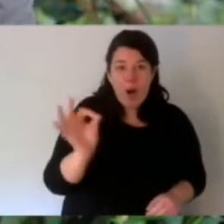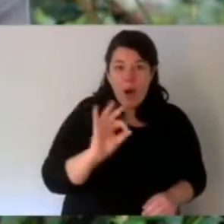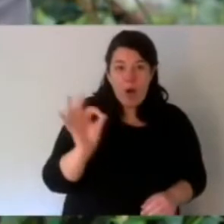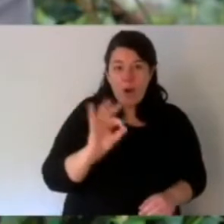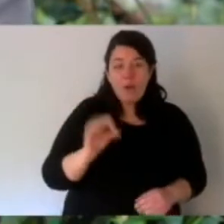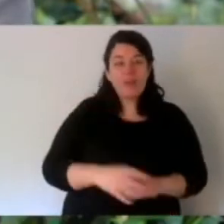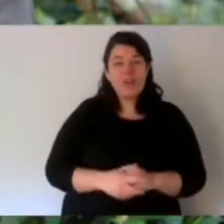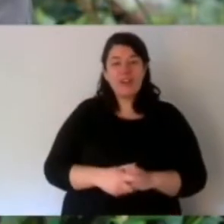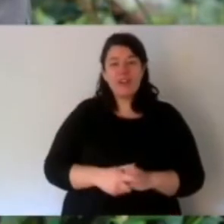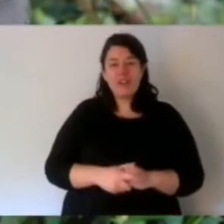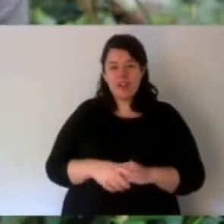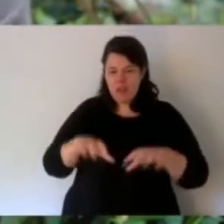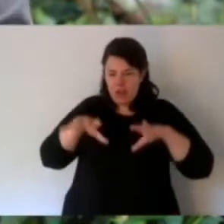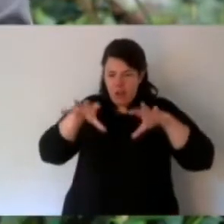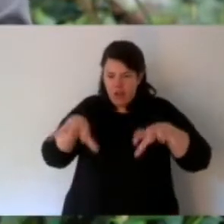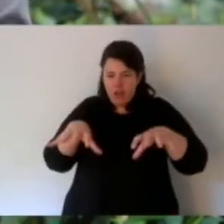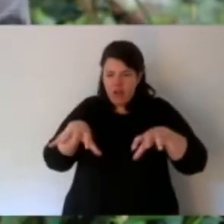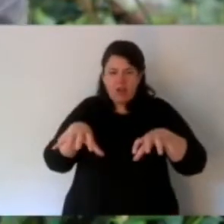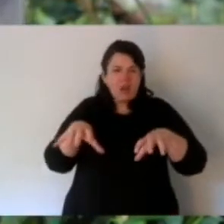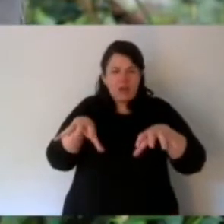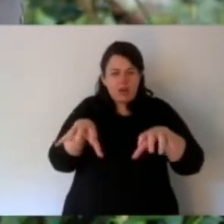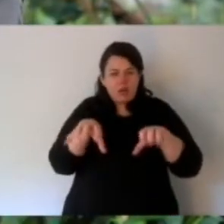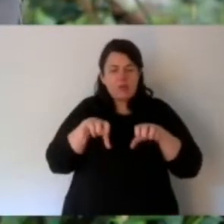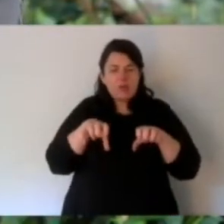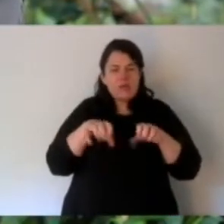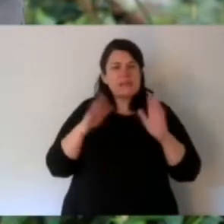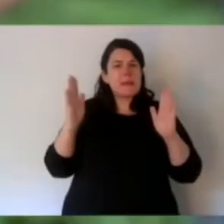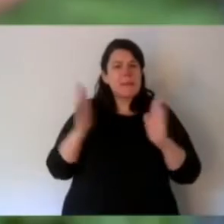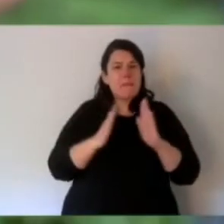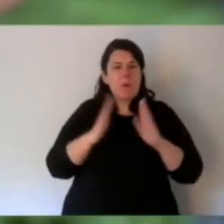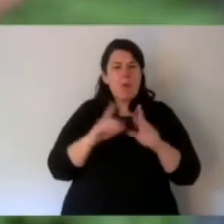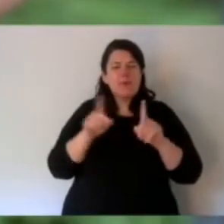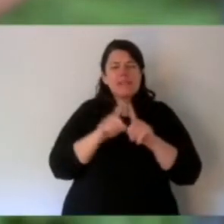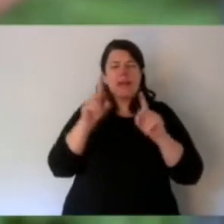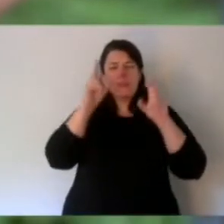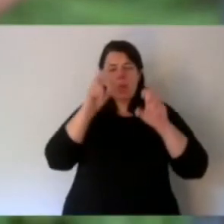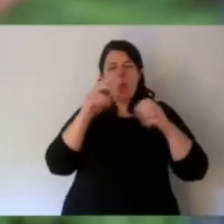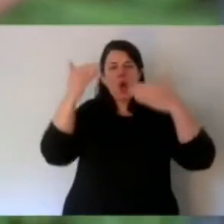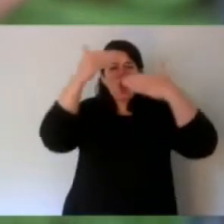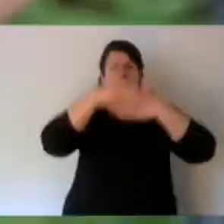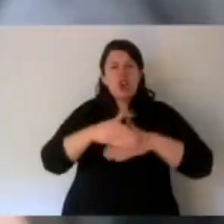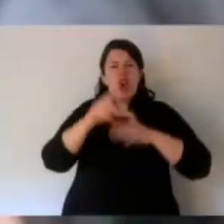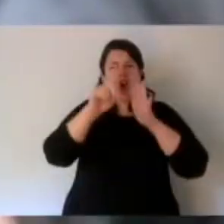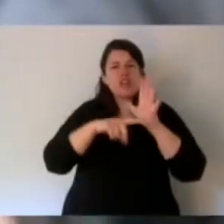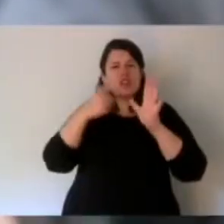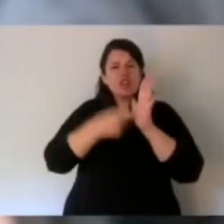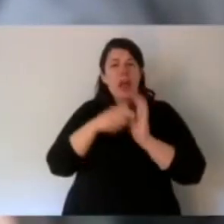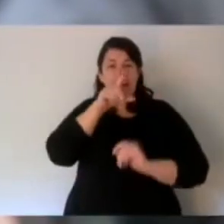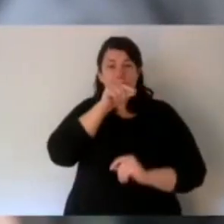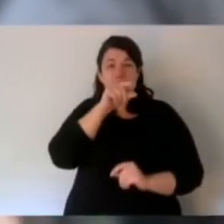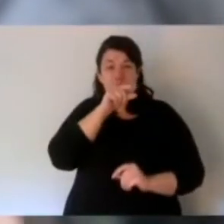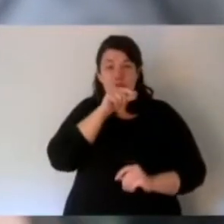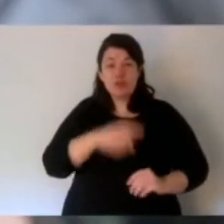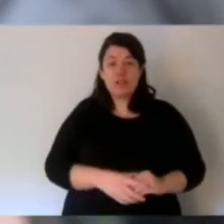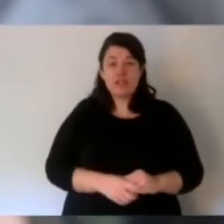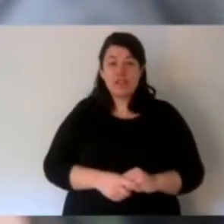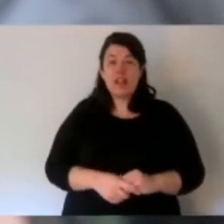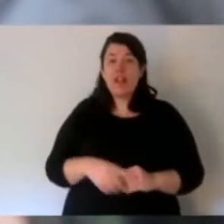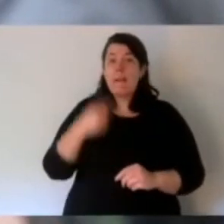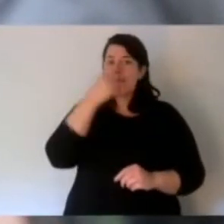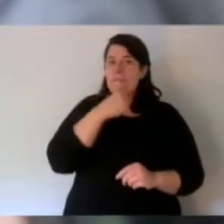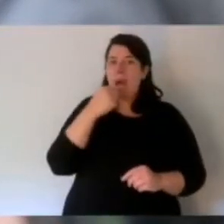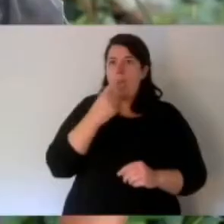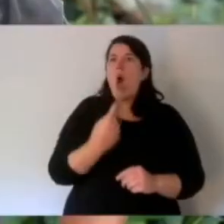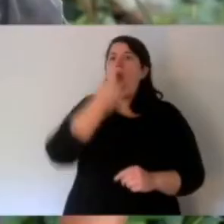differences are that they don't have those big talons, the claws that owls do. They just have little feet, and their beak is big enough to swallow their food